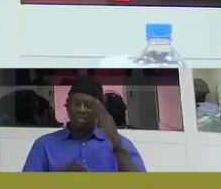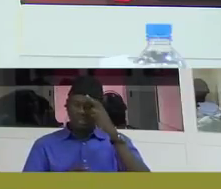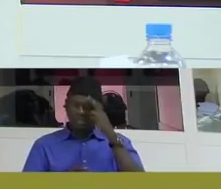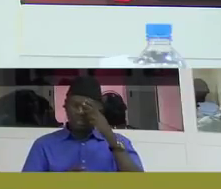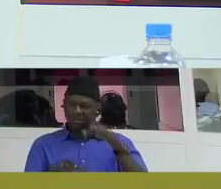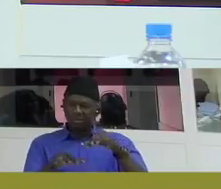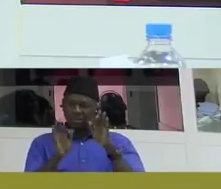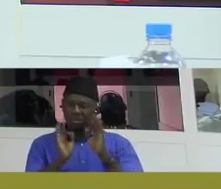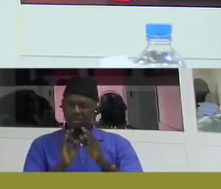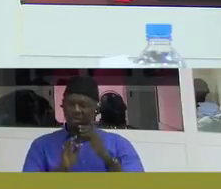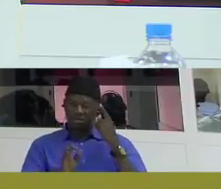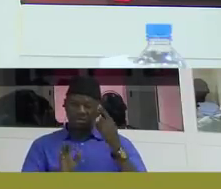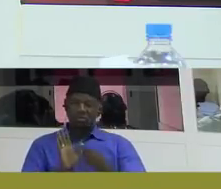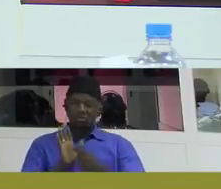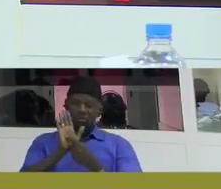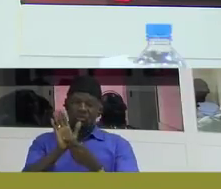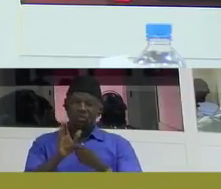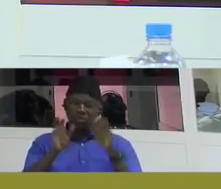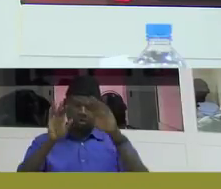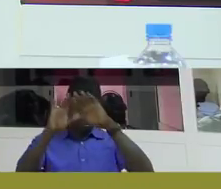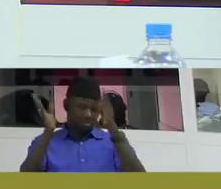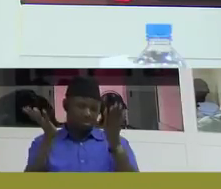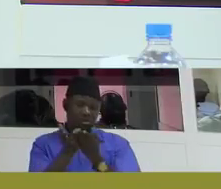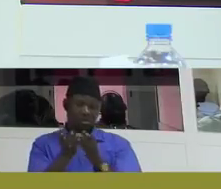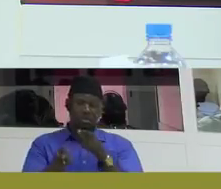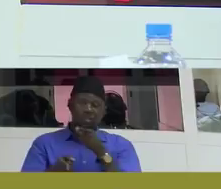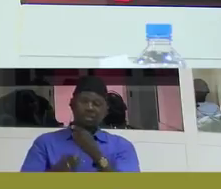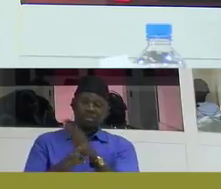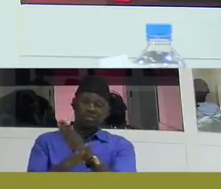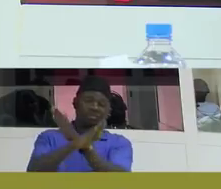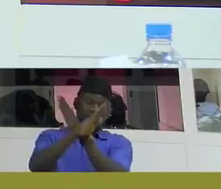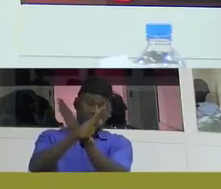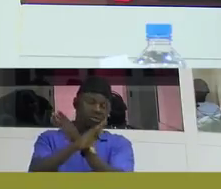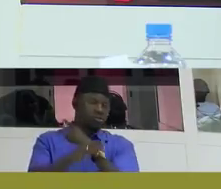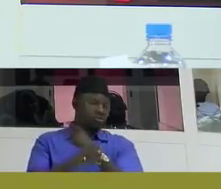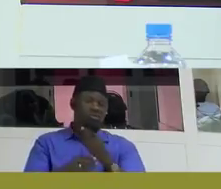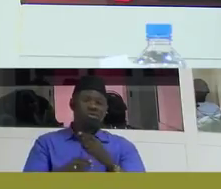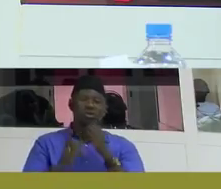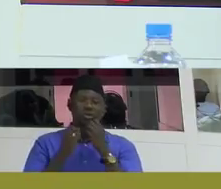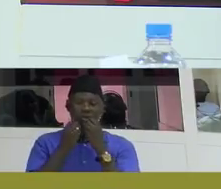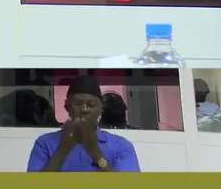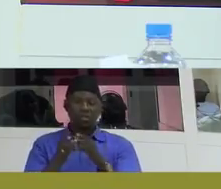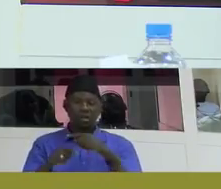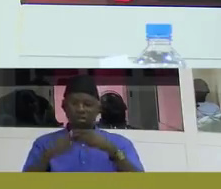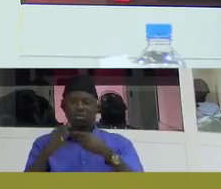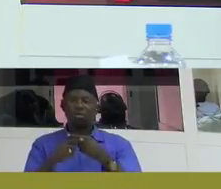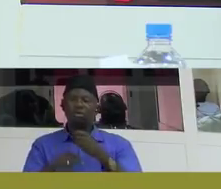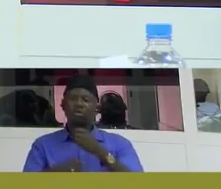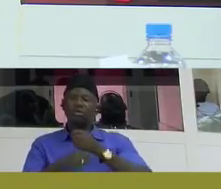public that this ban does not extend to Christian worship?